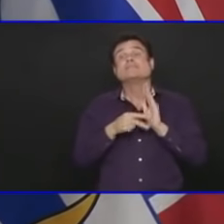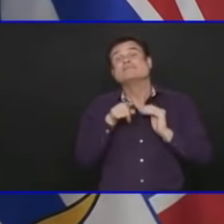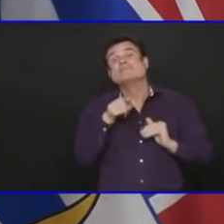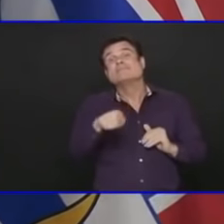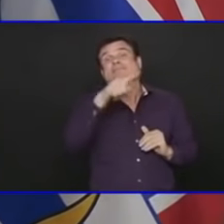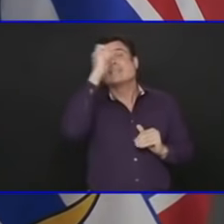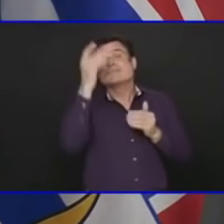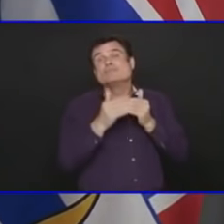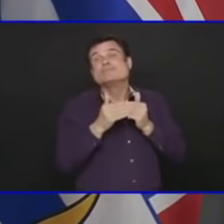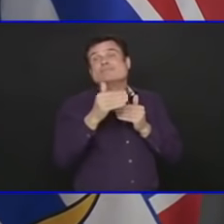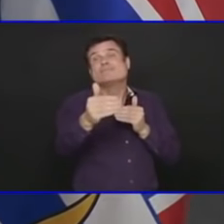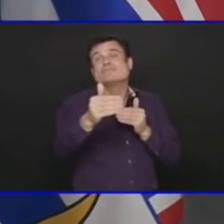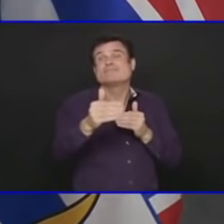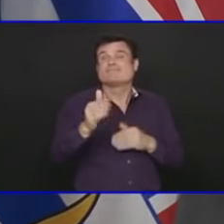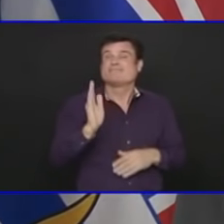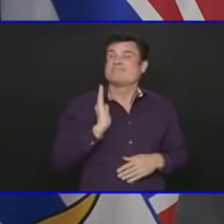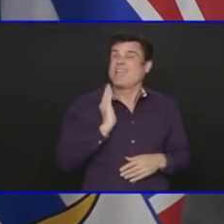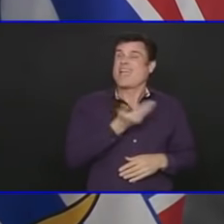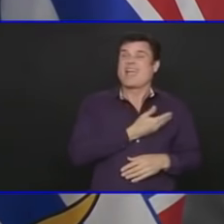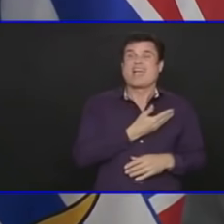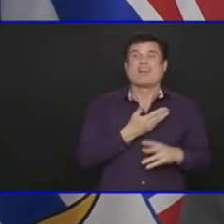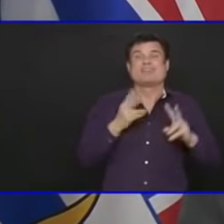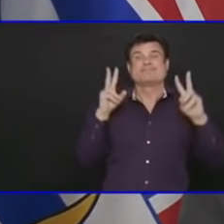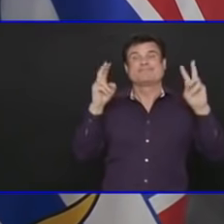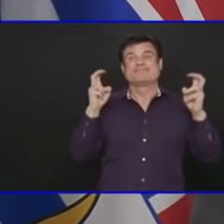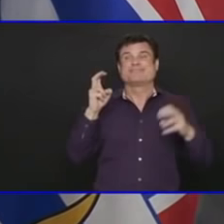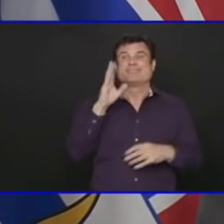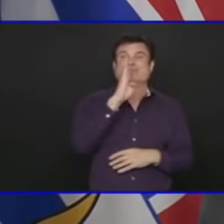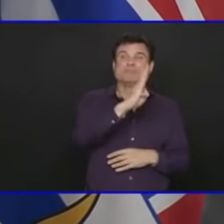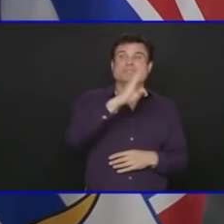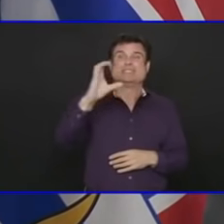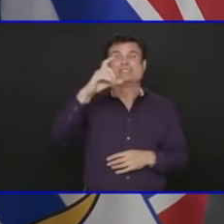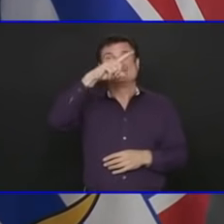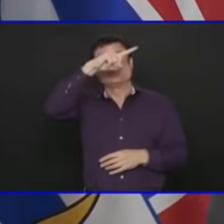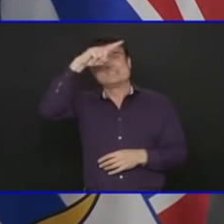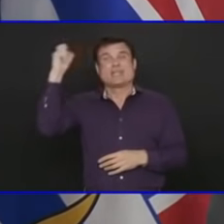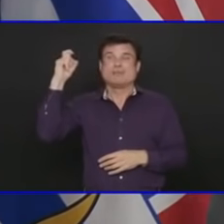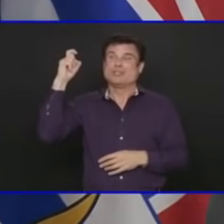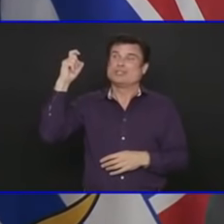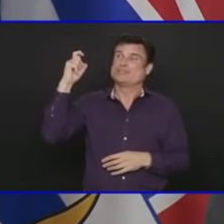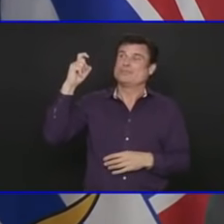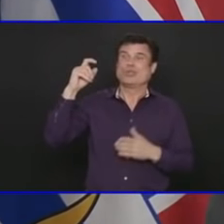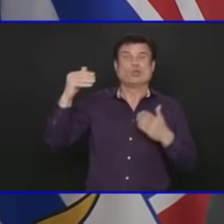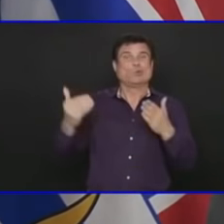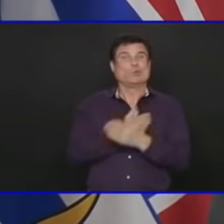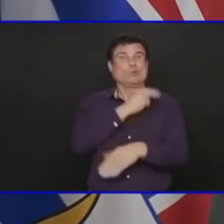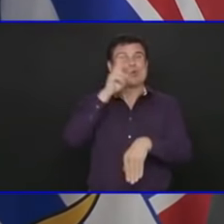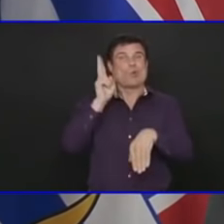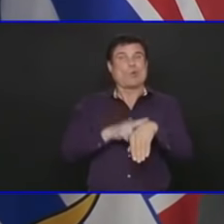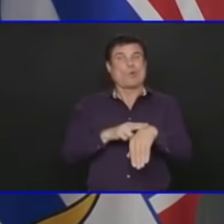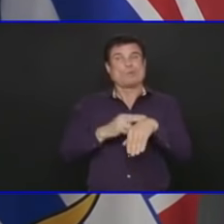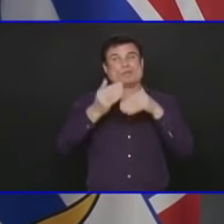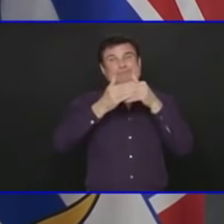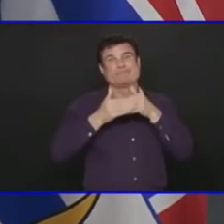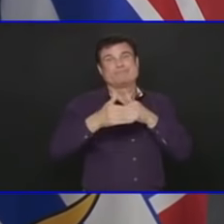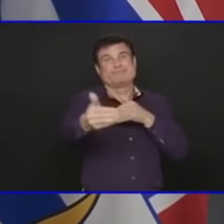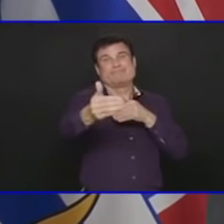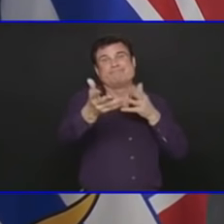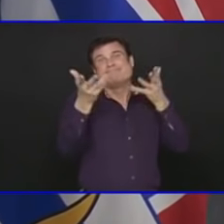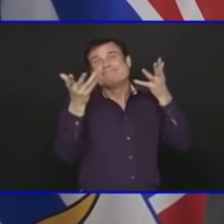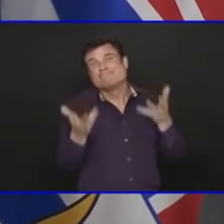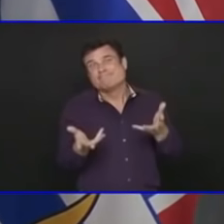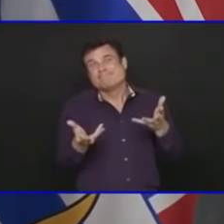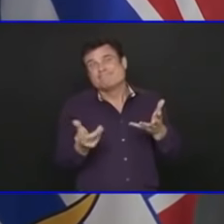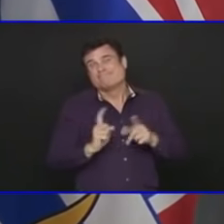des sacrifices sociaux et économiques, nous pouvons rester en sécurité. Mais nous savons que le sacrifice social et